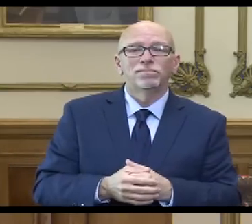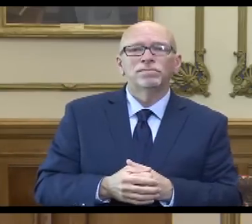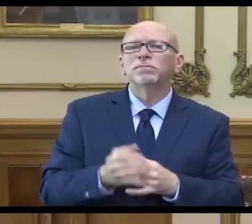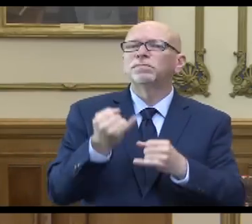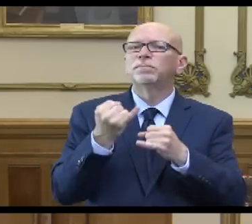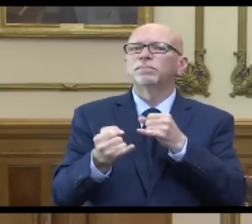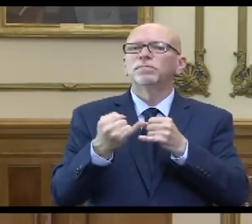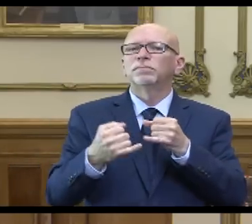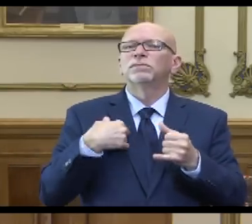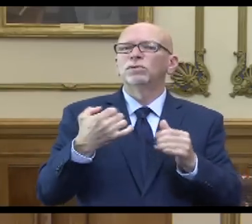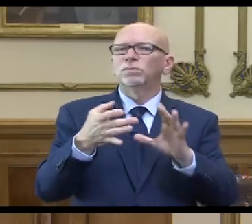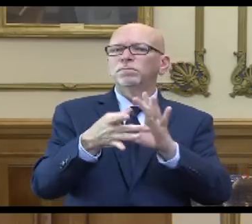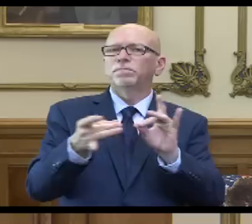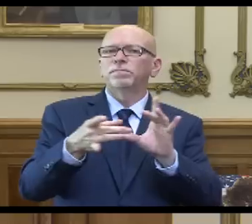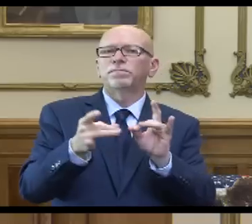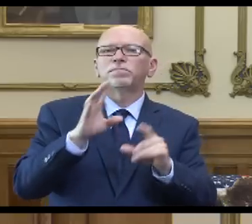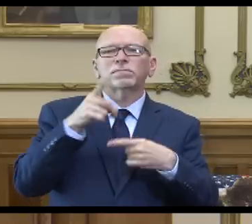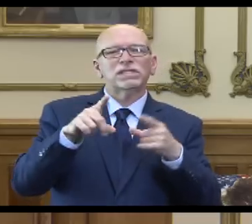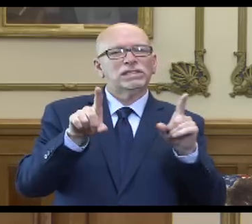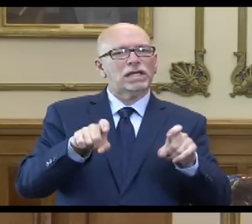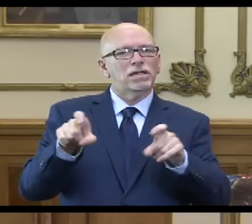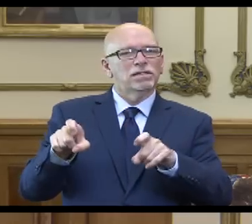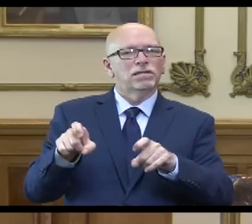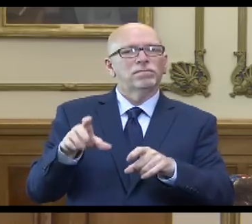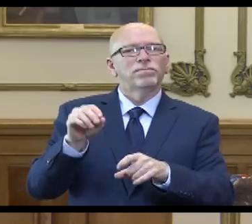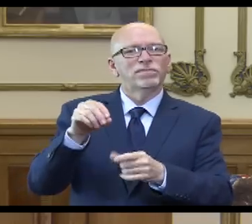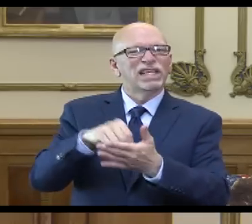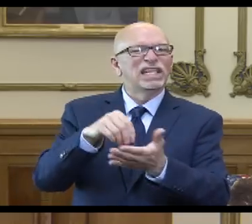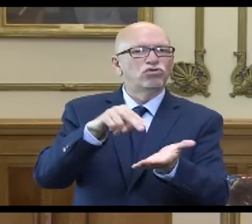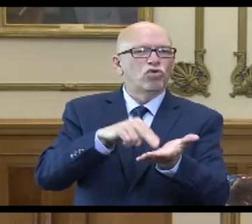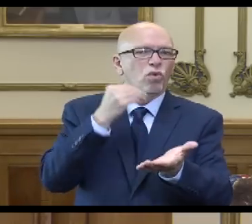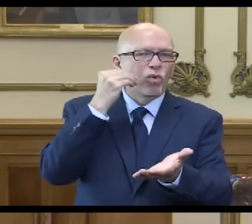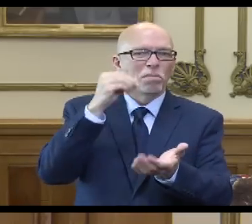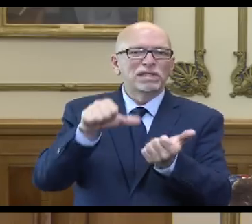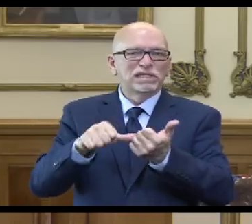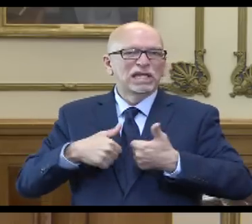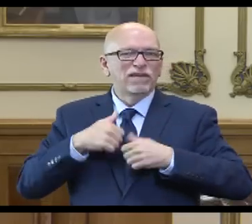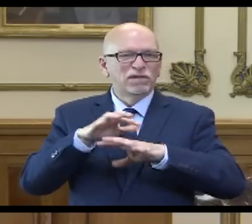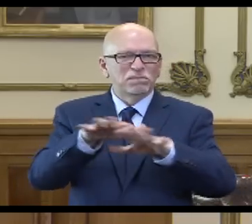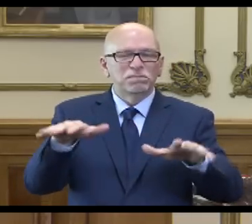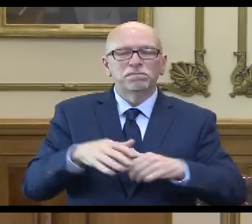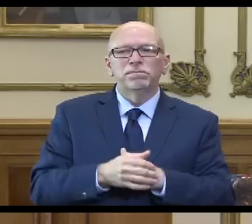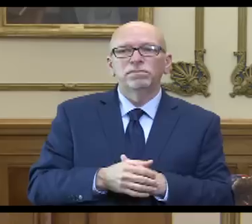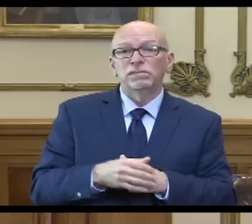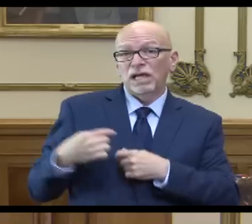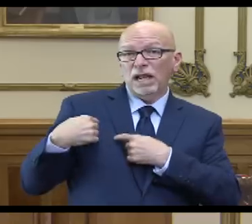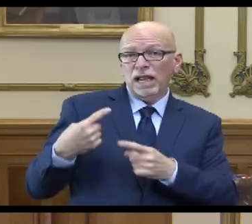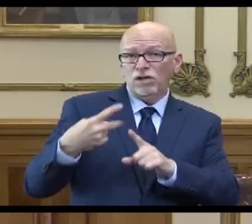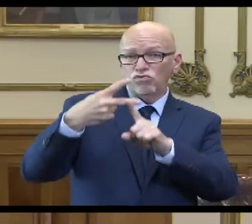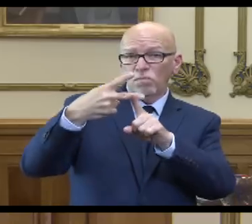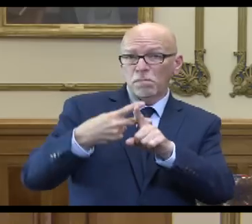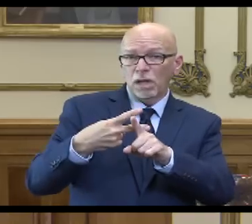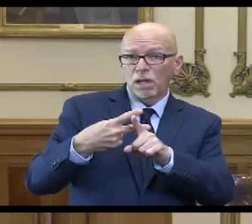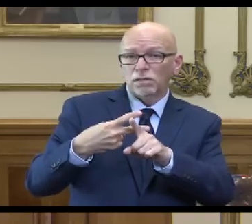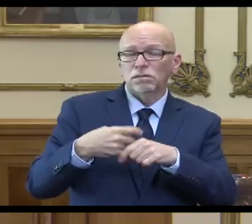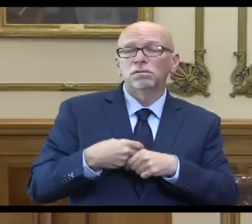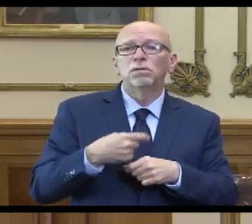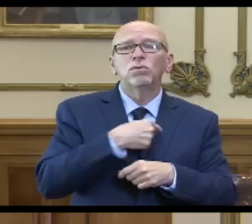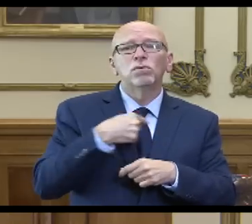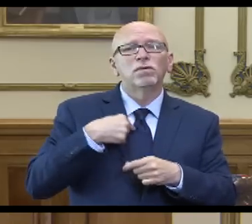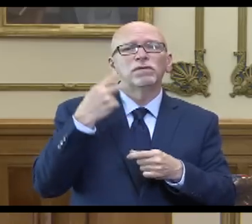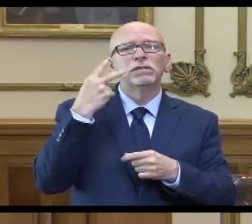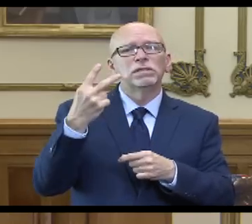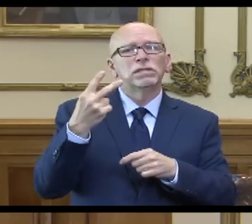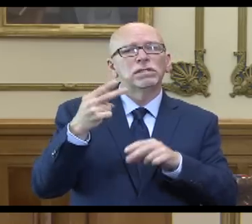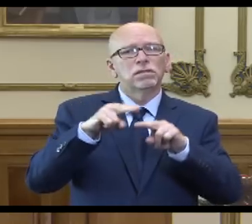Lastly, I want to comment a little bit on testing in long-term care facilities. In the last 2 months, we have seen a